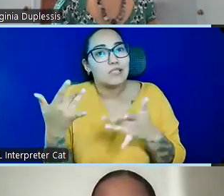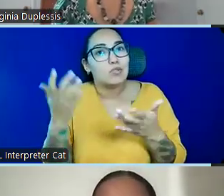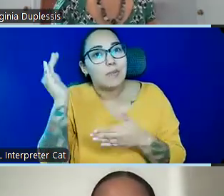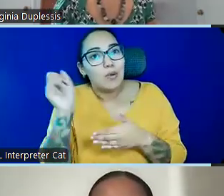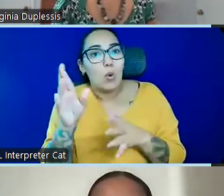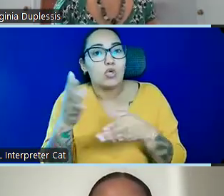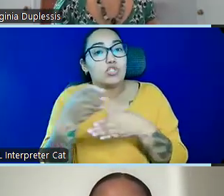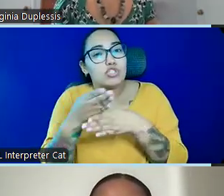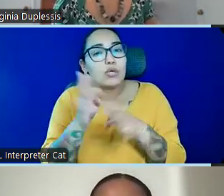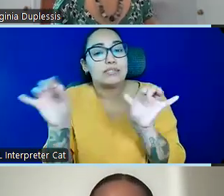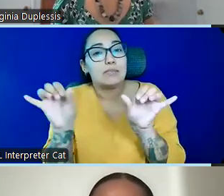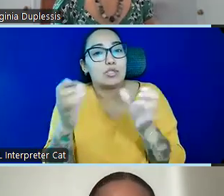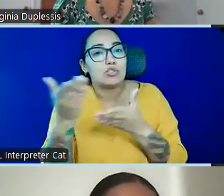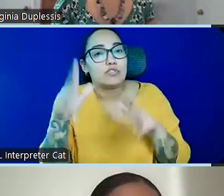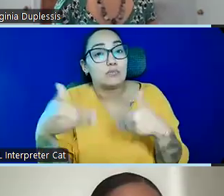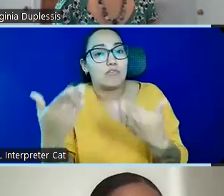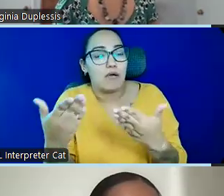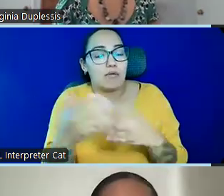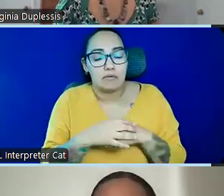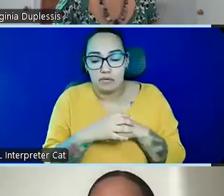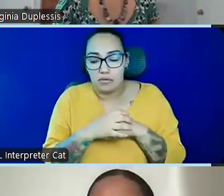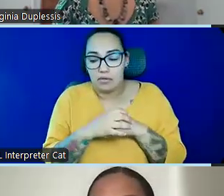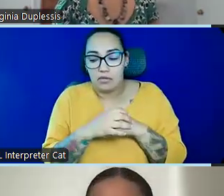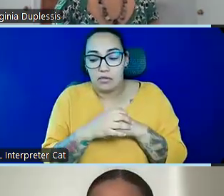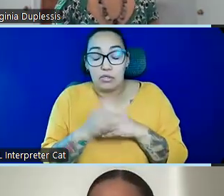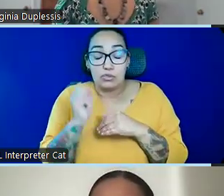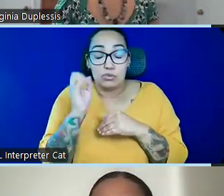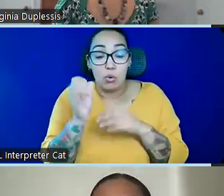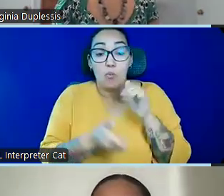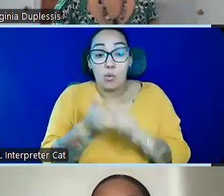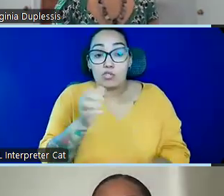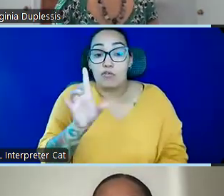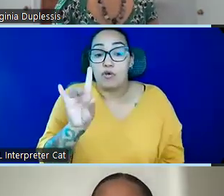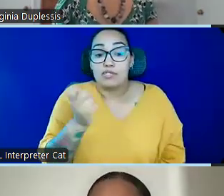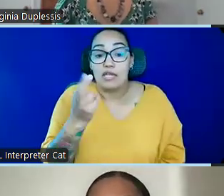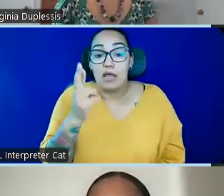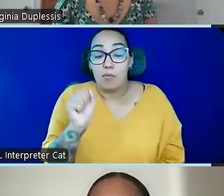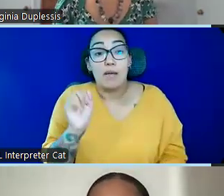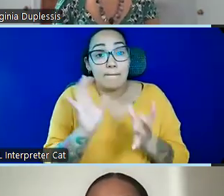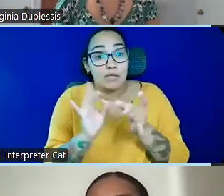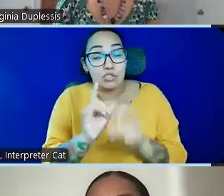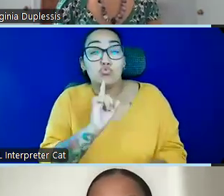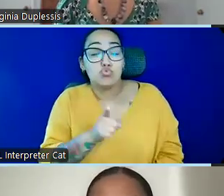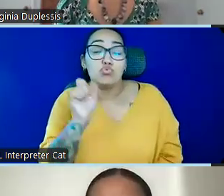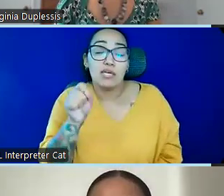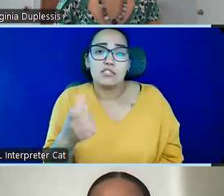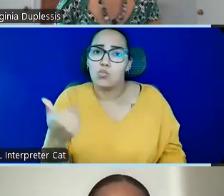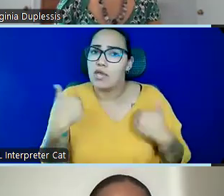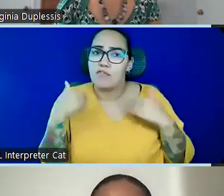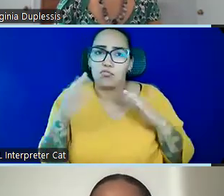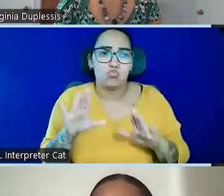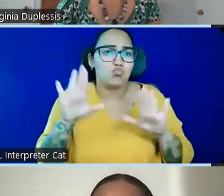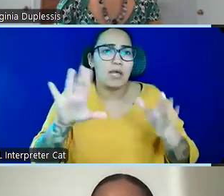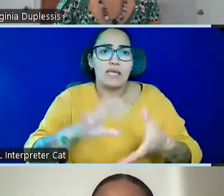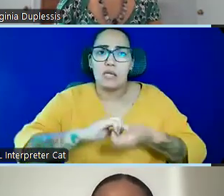same services that are offered. So a lot of what Deborah shared is true. We have a great partnership